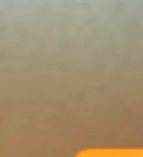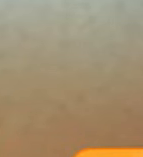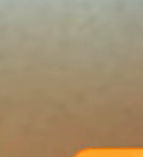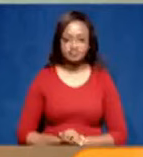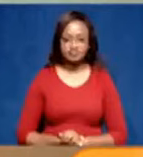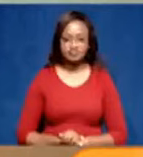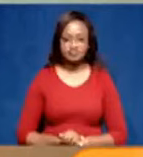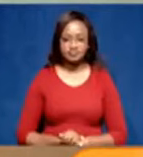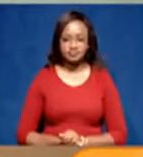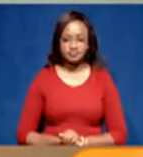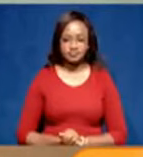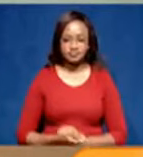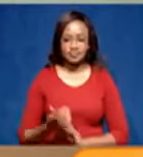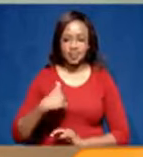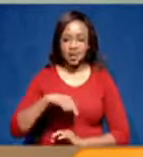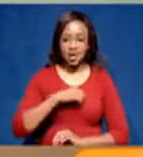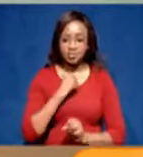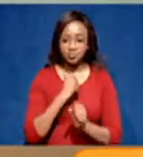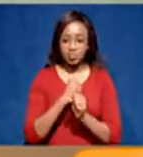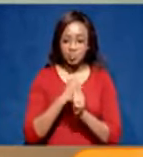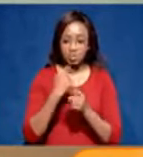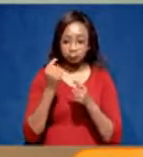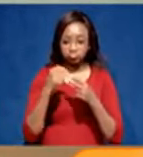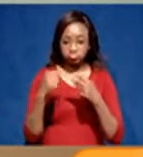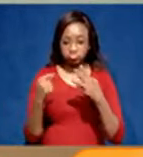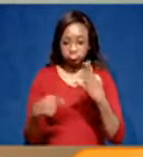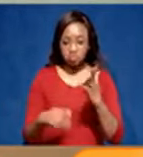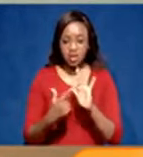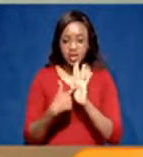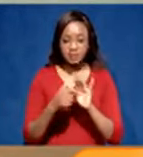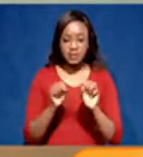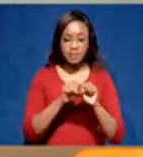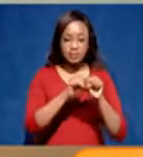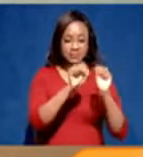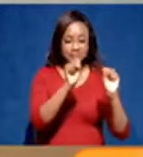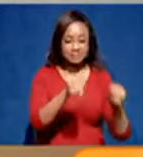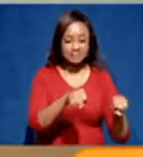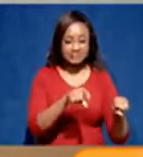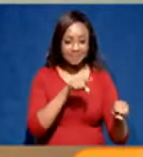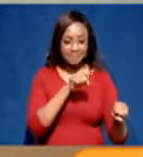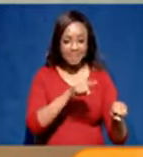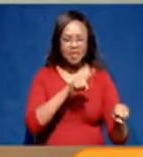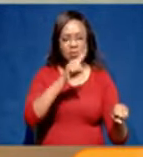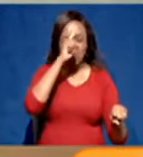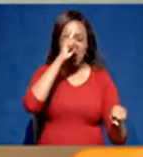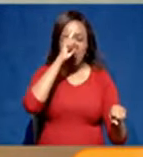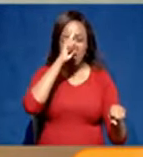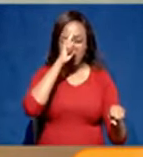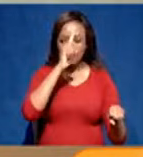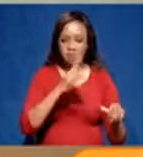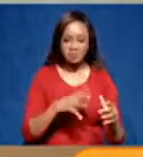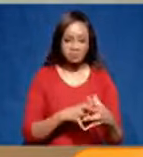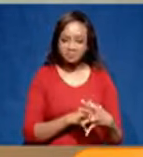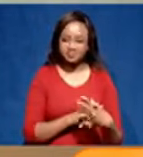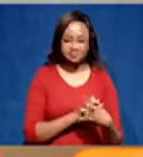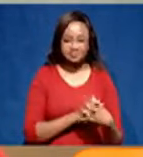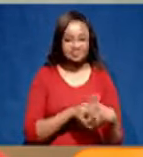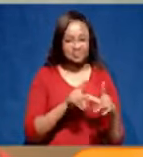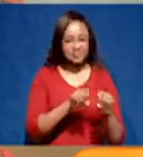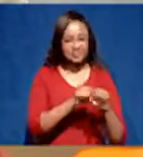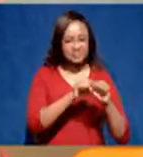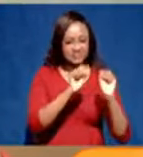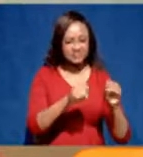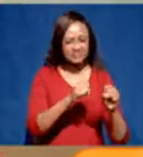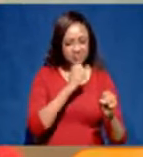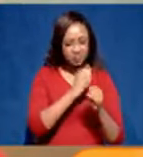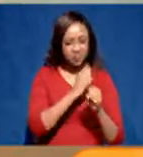working on, for example, the system, it is not being customized, you know? It's a system that is working